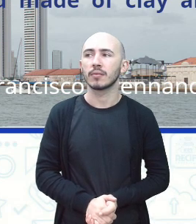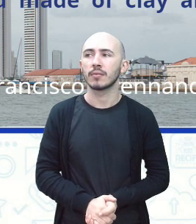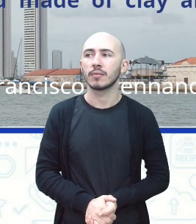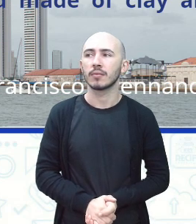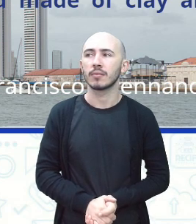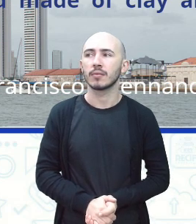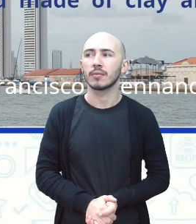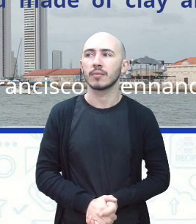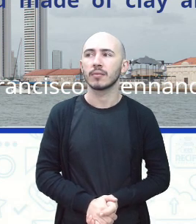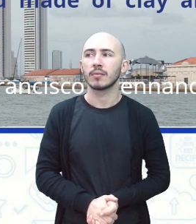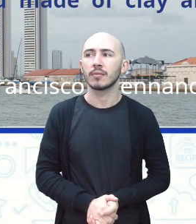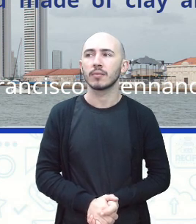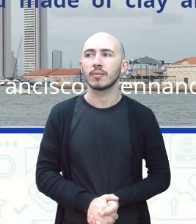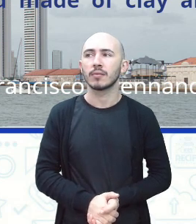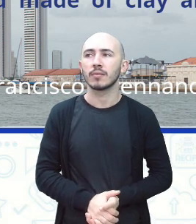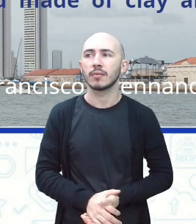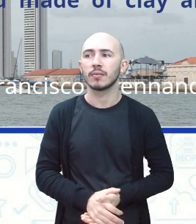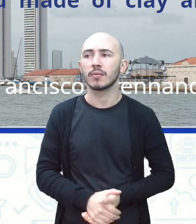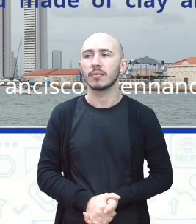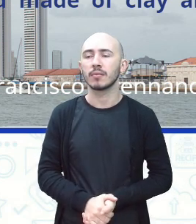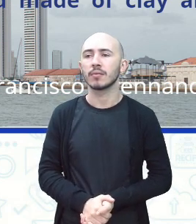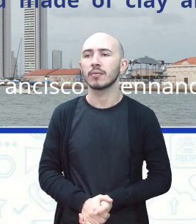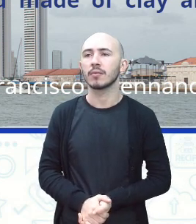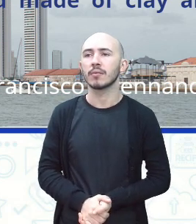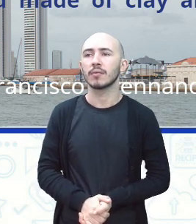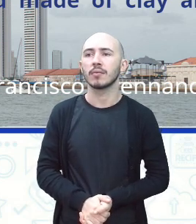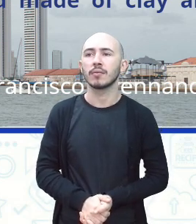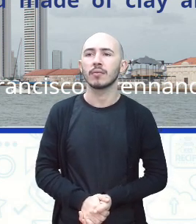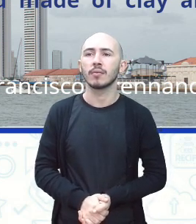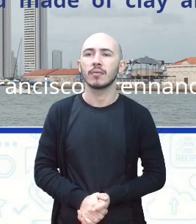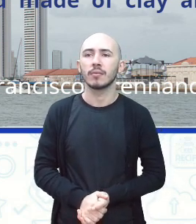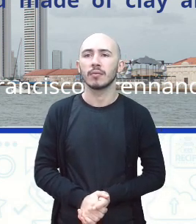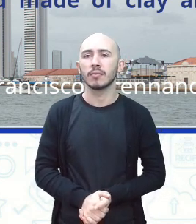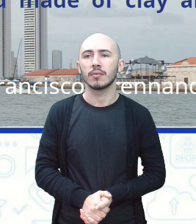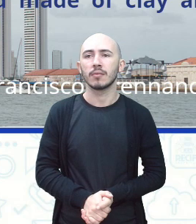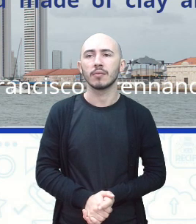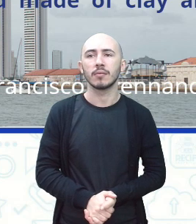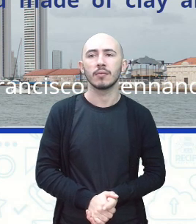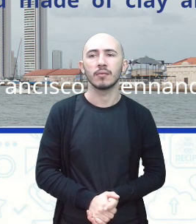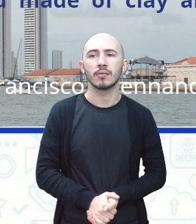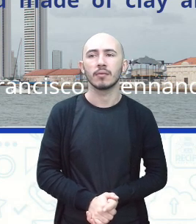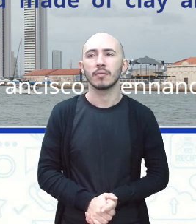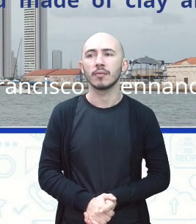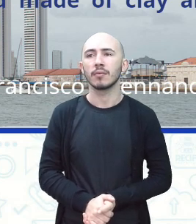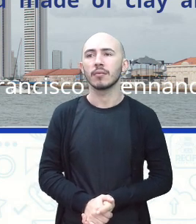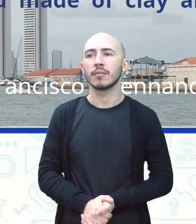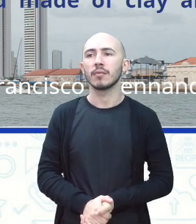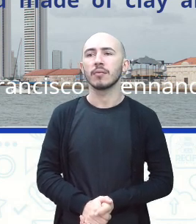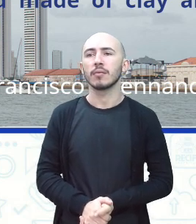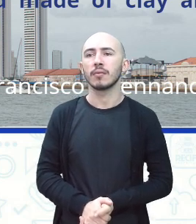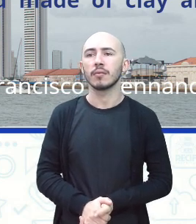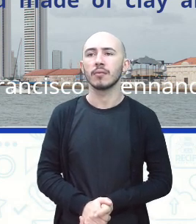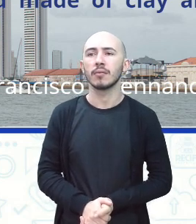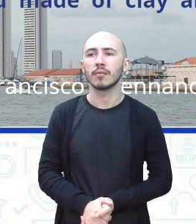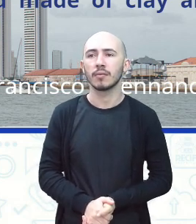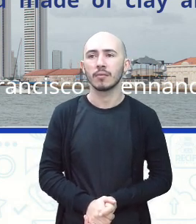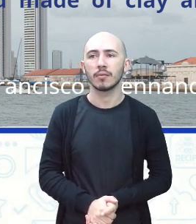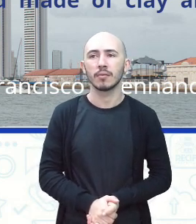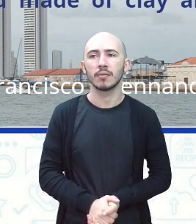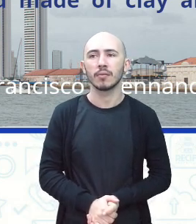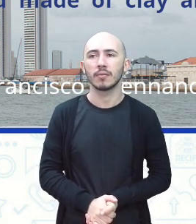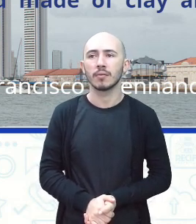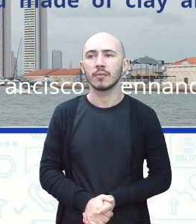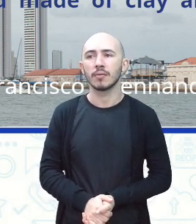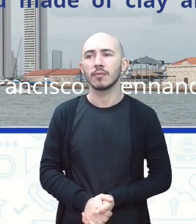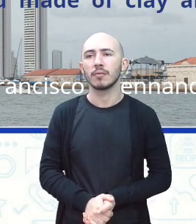the artist. The main one is a Torre de Cristal, Crystal Tower, of 32 meters high